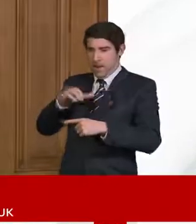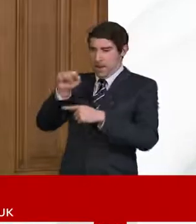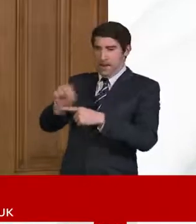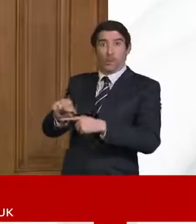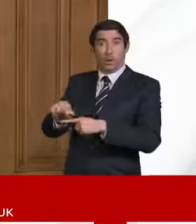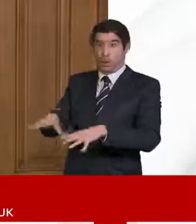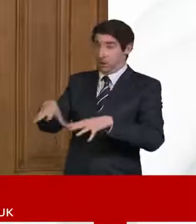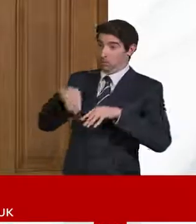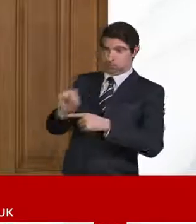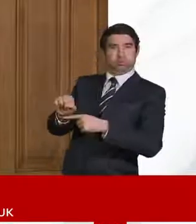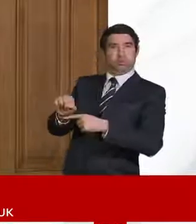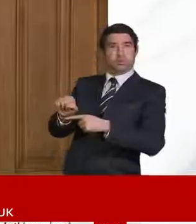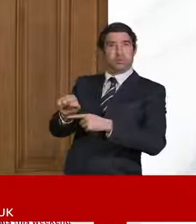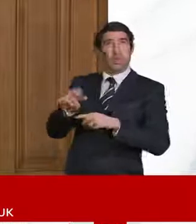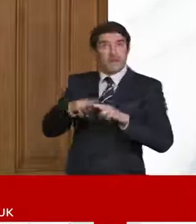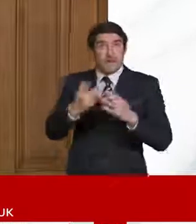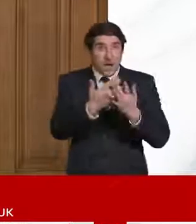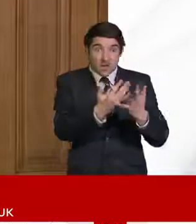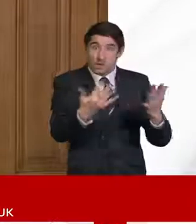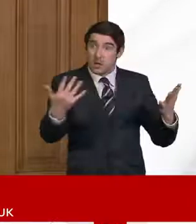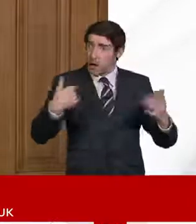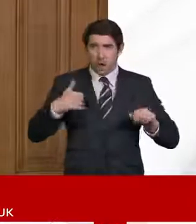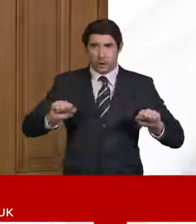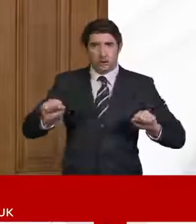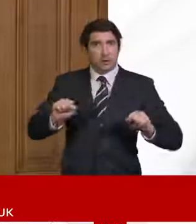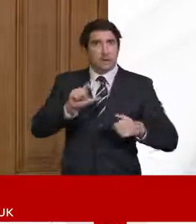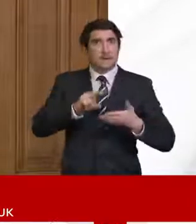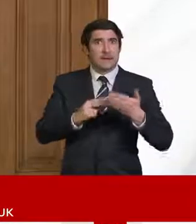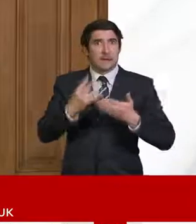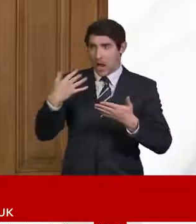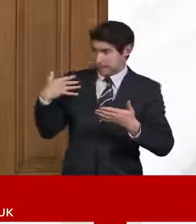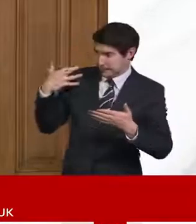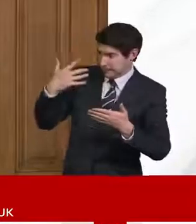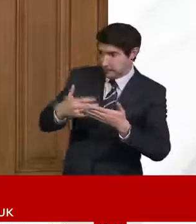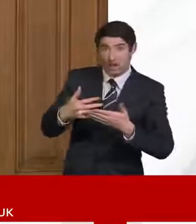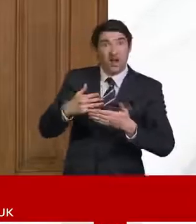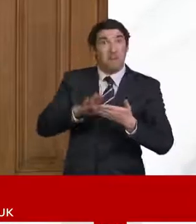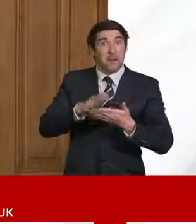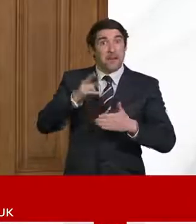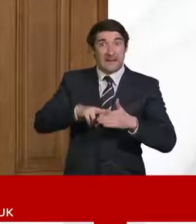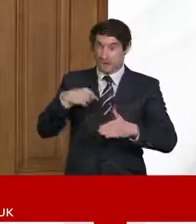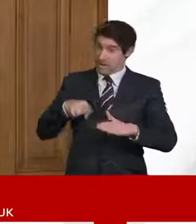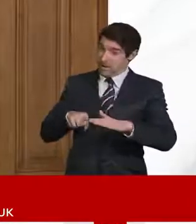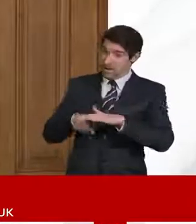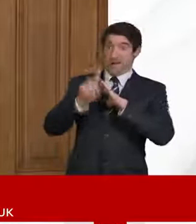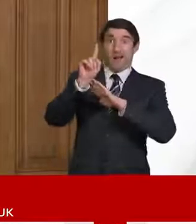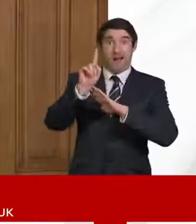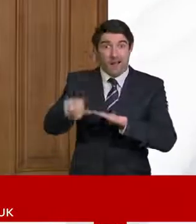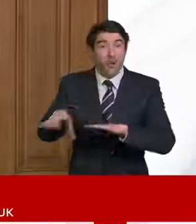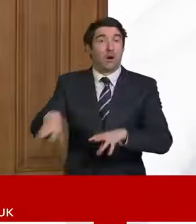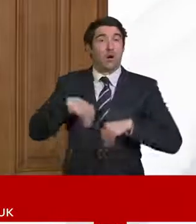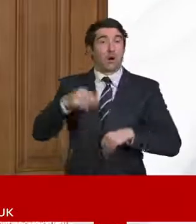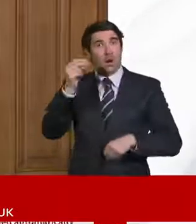could still get it, and that gives us the clue to a number of things. For example, if we are able to develop